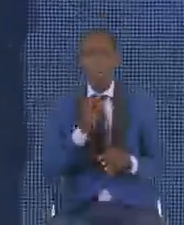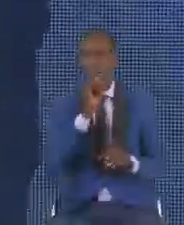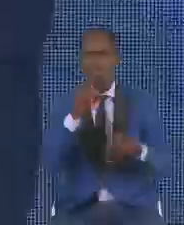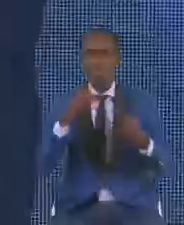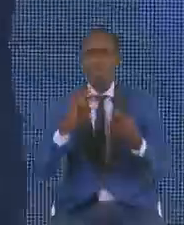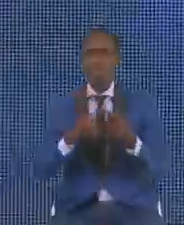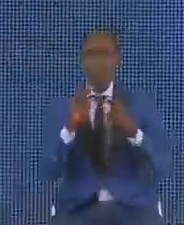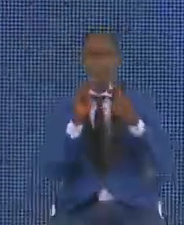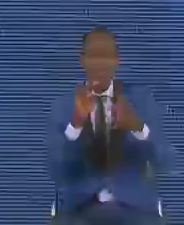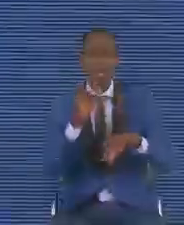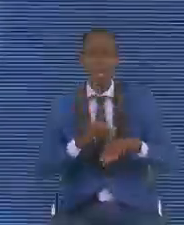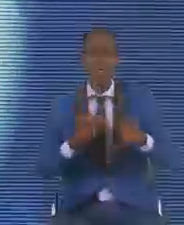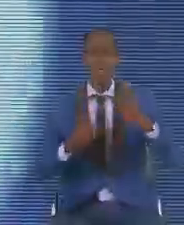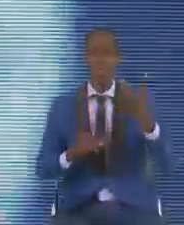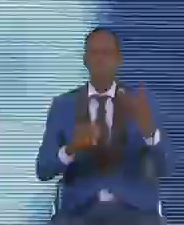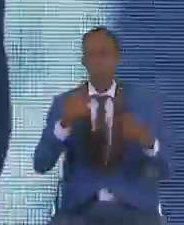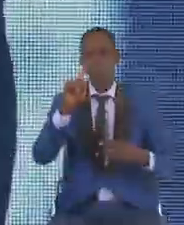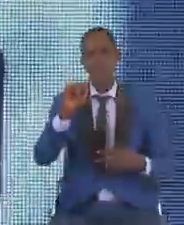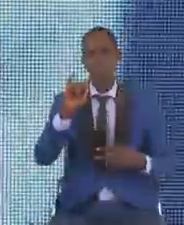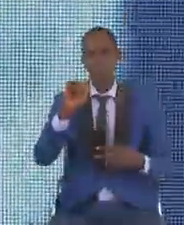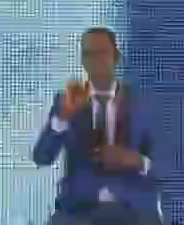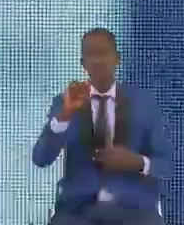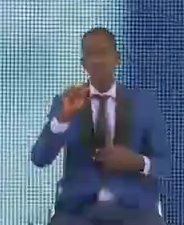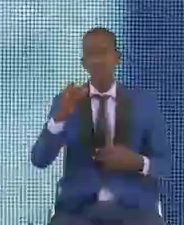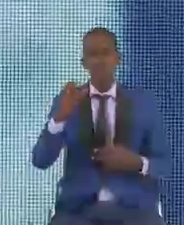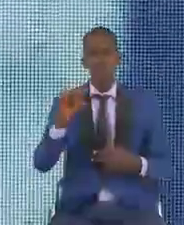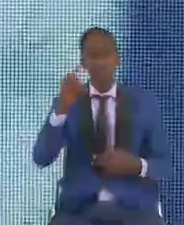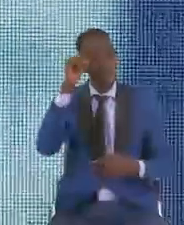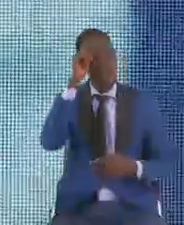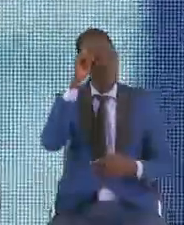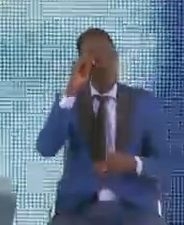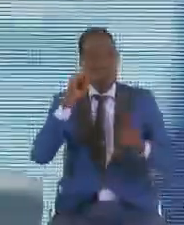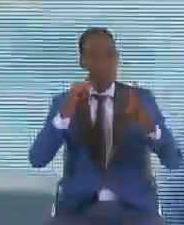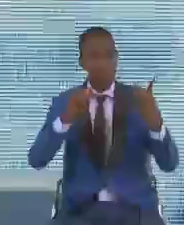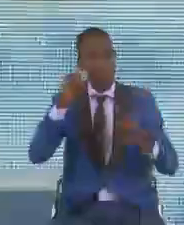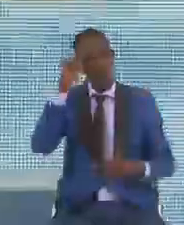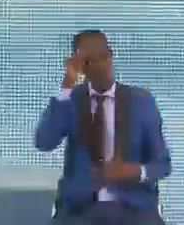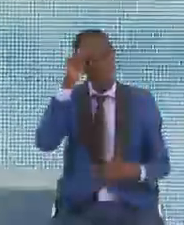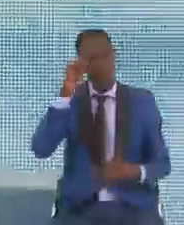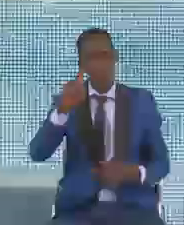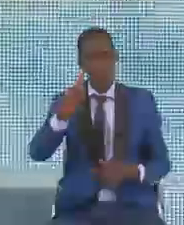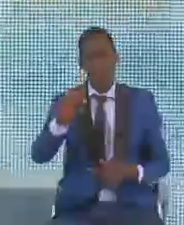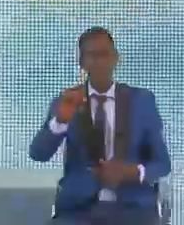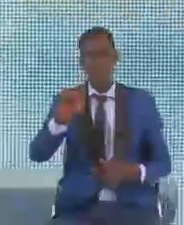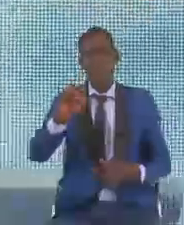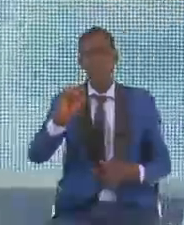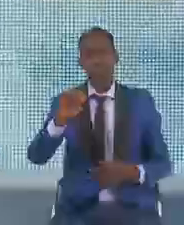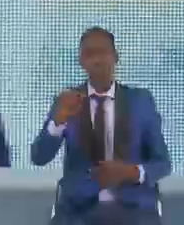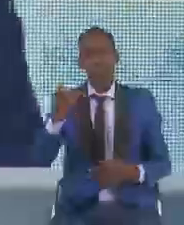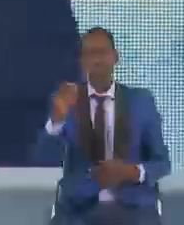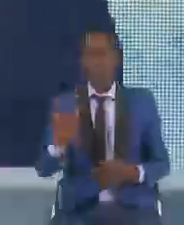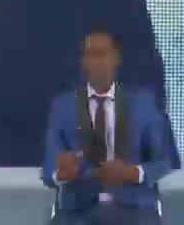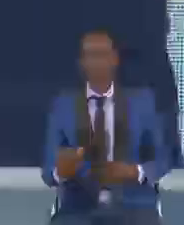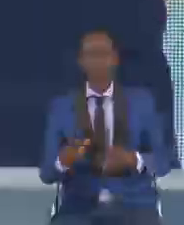at 2 Timothy. And as we look at 2 Timothy, we're dealing with the subject,